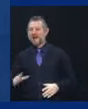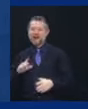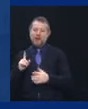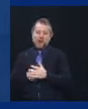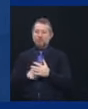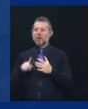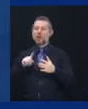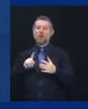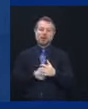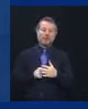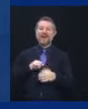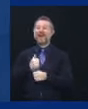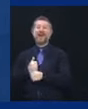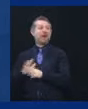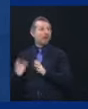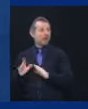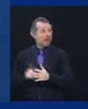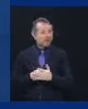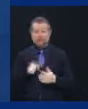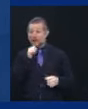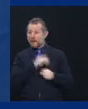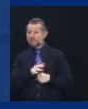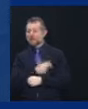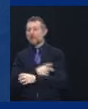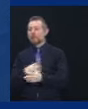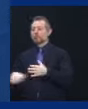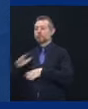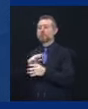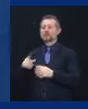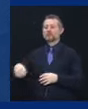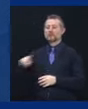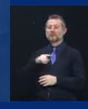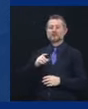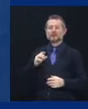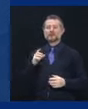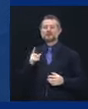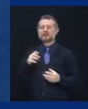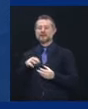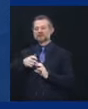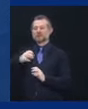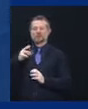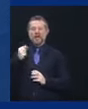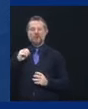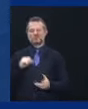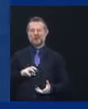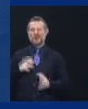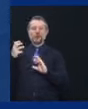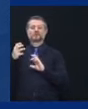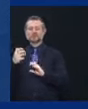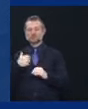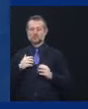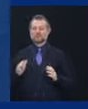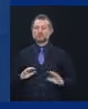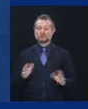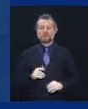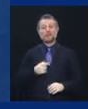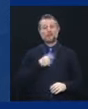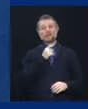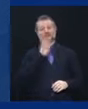adds to the chaos, which is already inherent in the system. When the federal government decided to